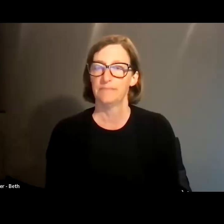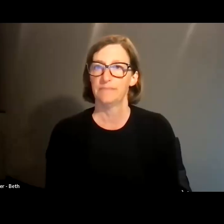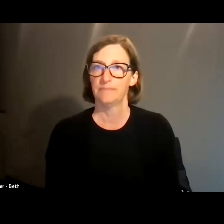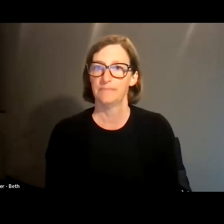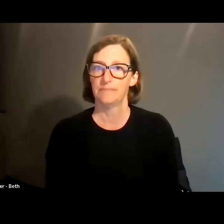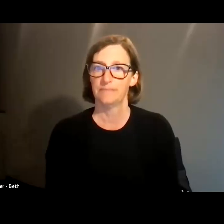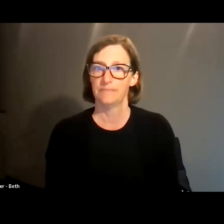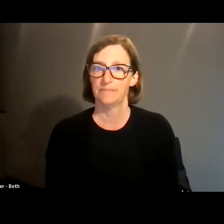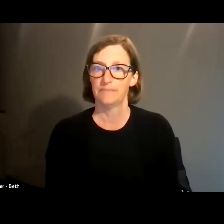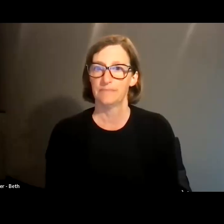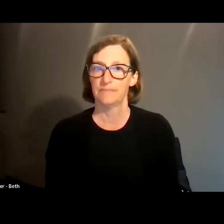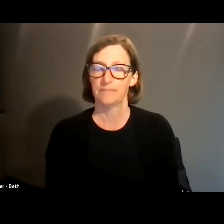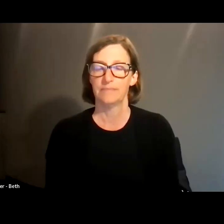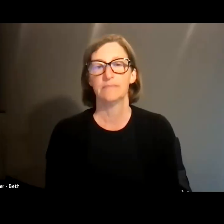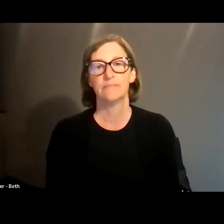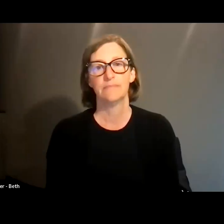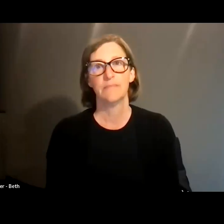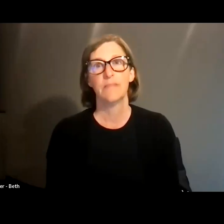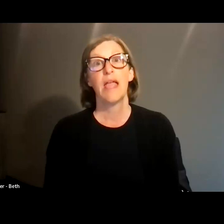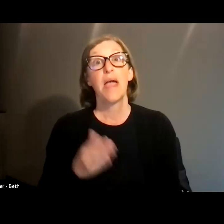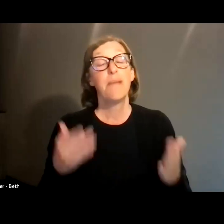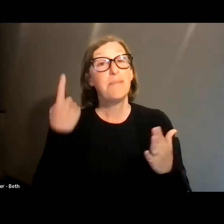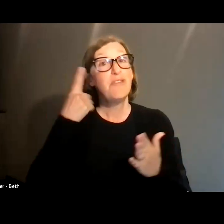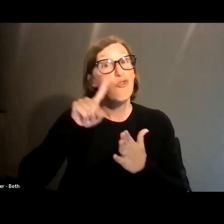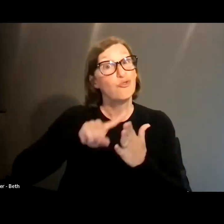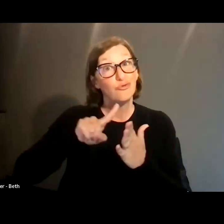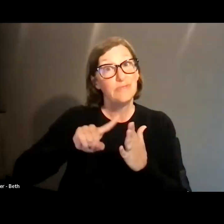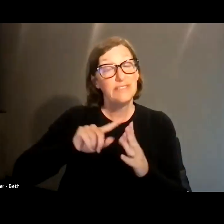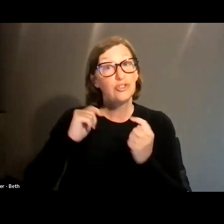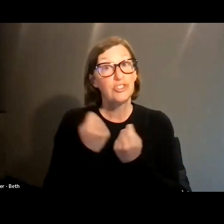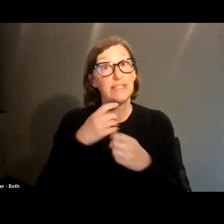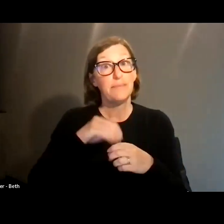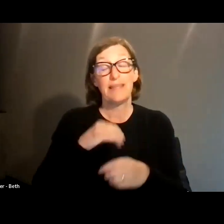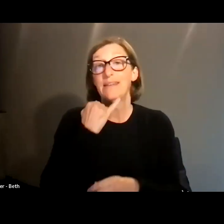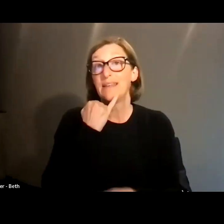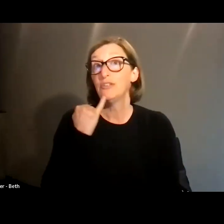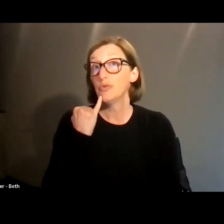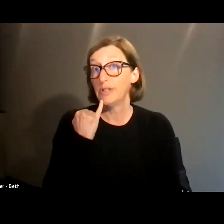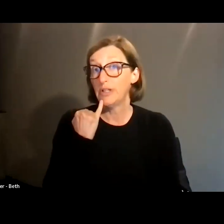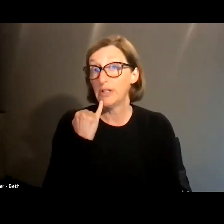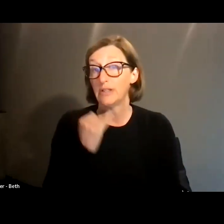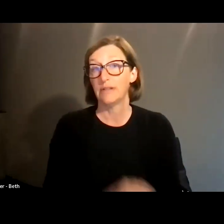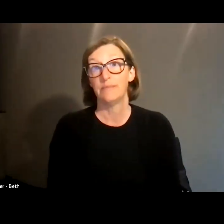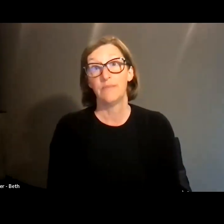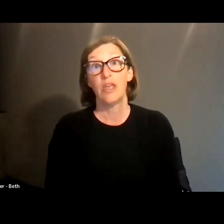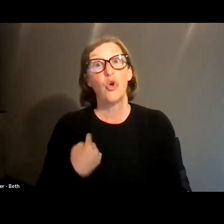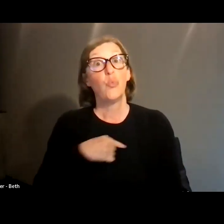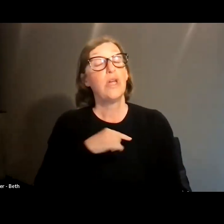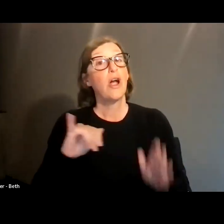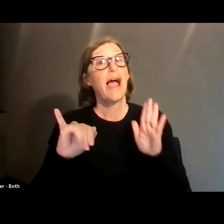And perhaps for our research team in Israel, as you know, you're identifying